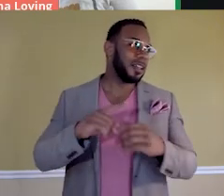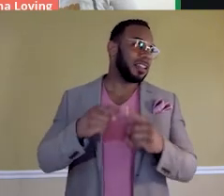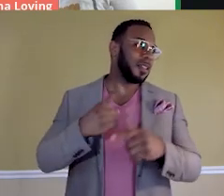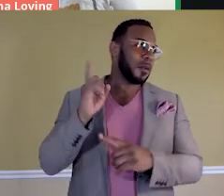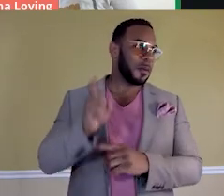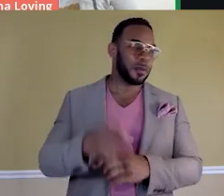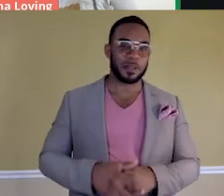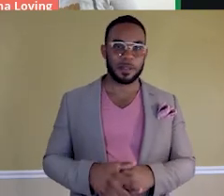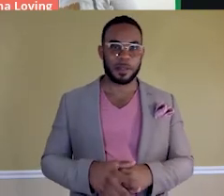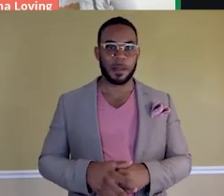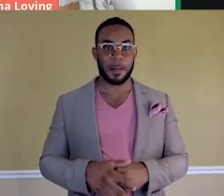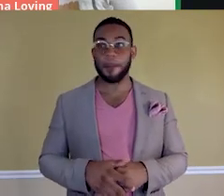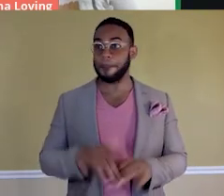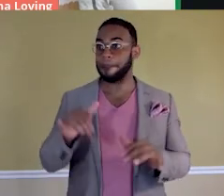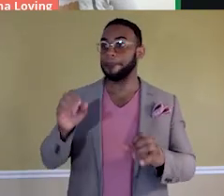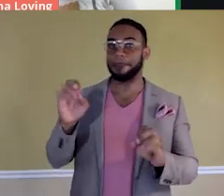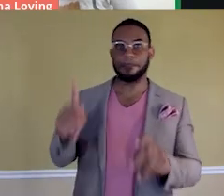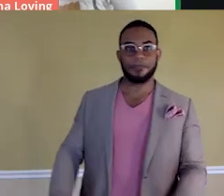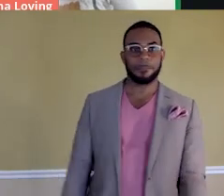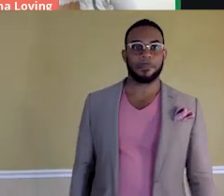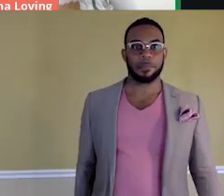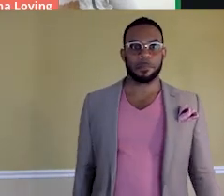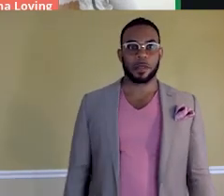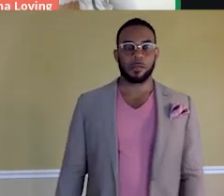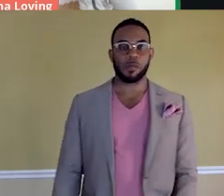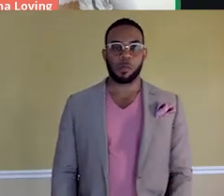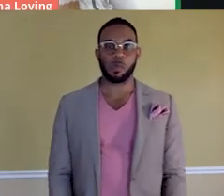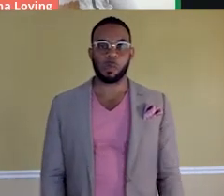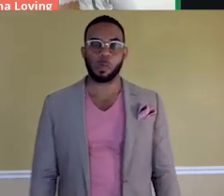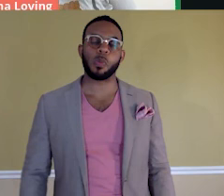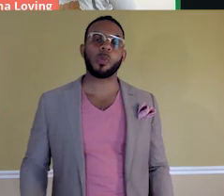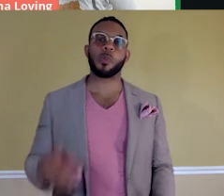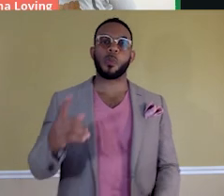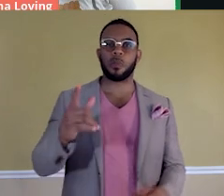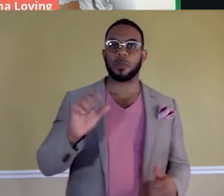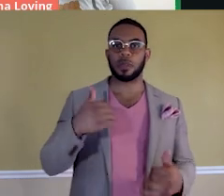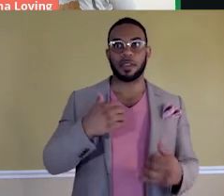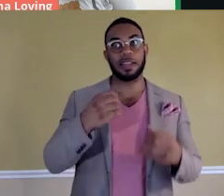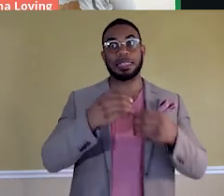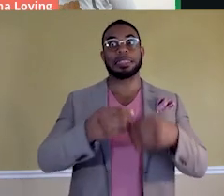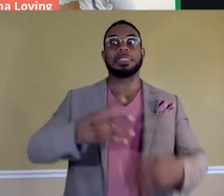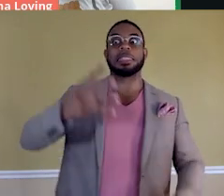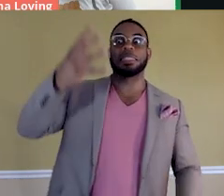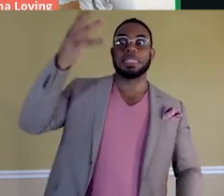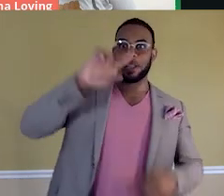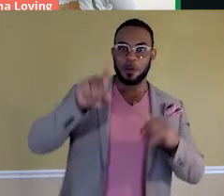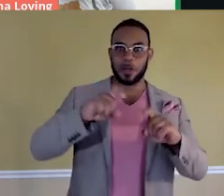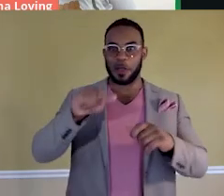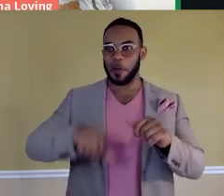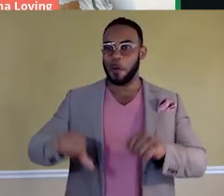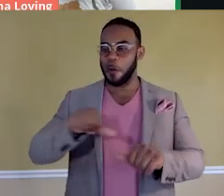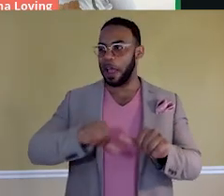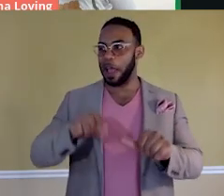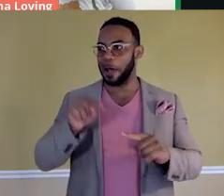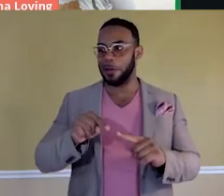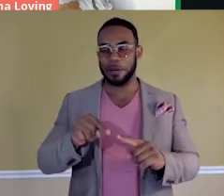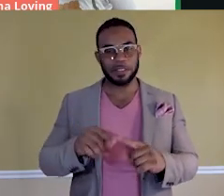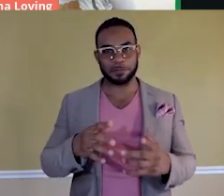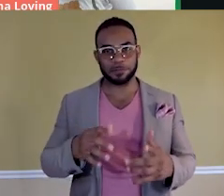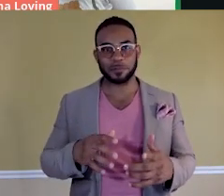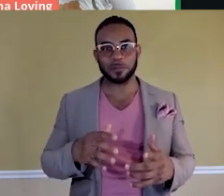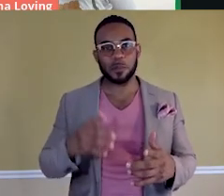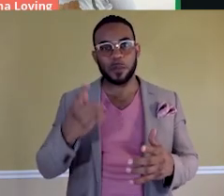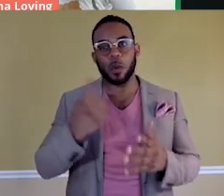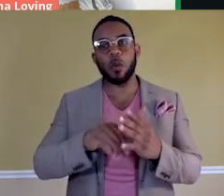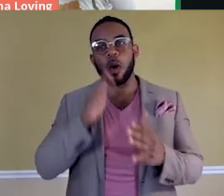question. Yeah. Okay, great. So we've got a lot of questions around,